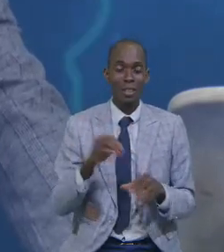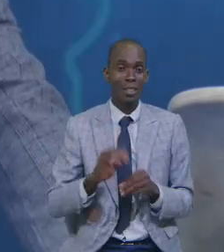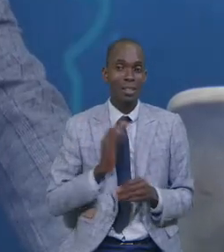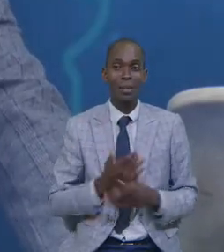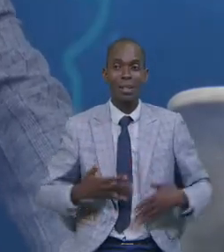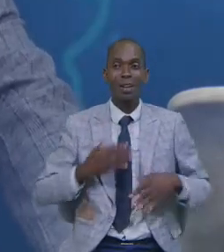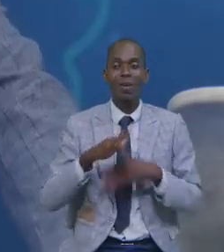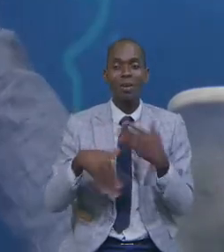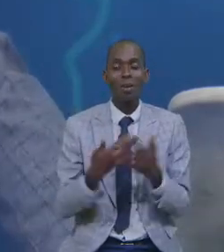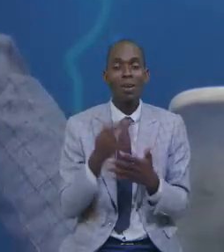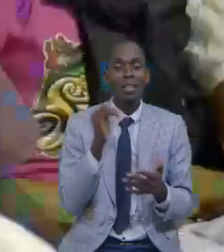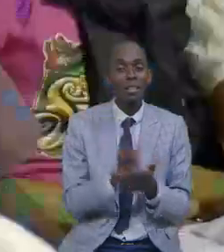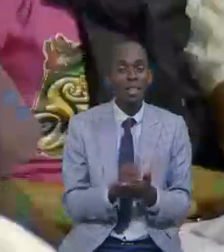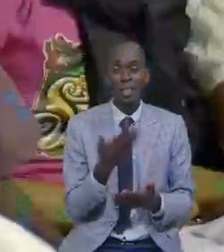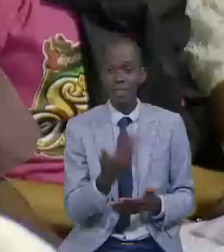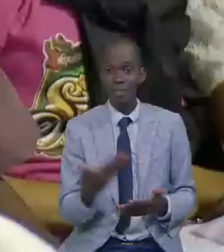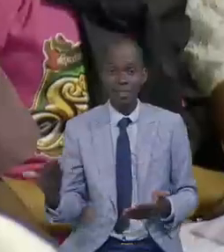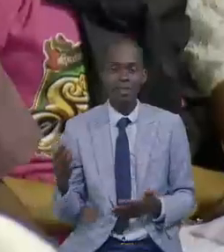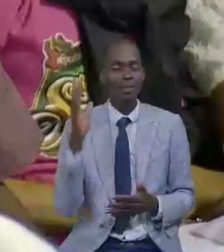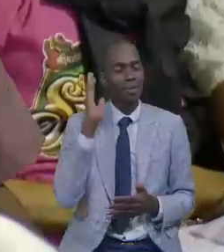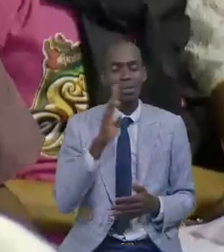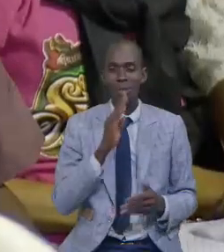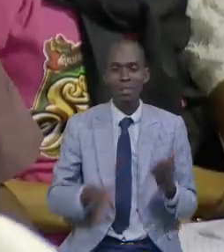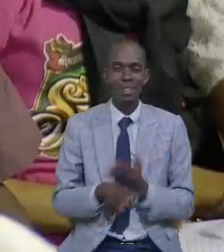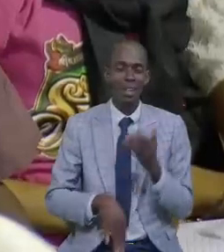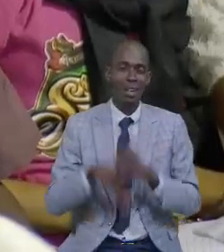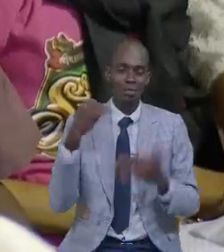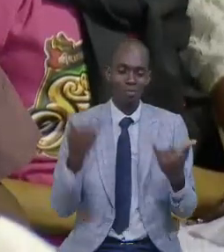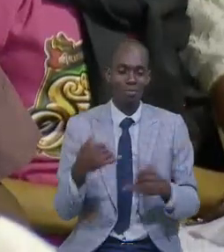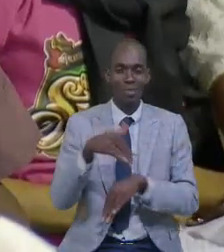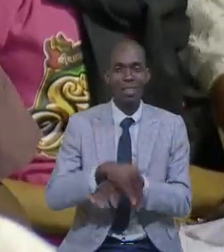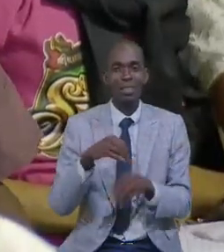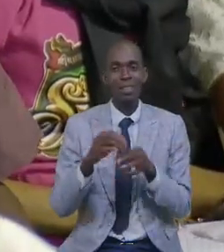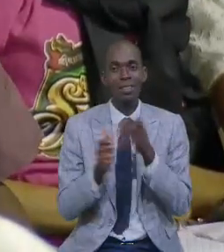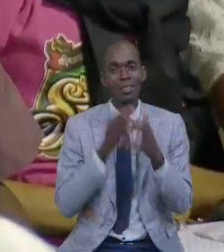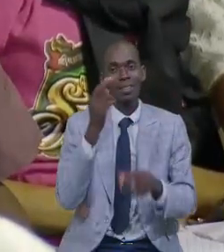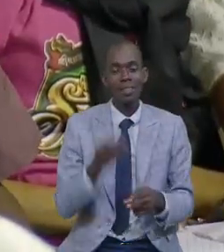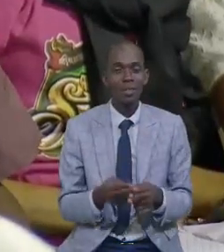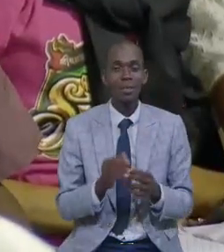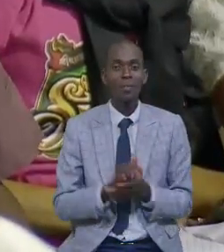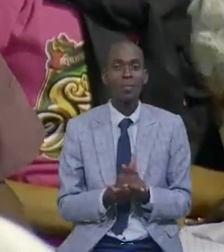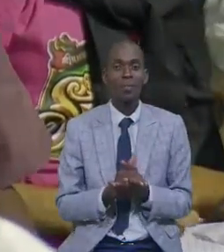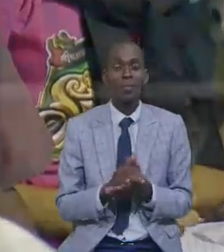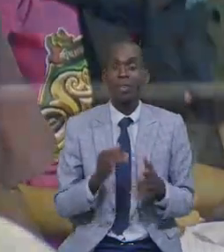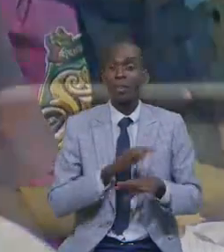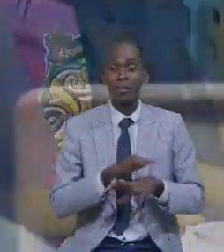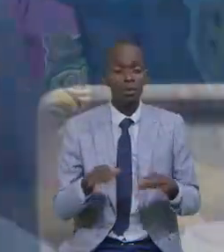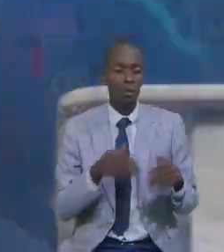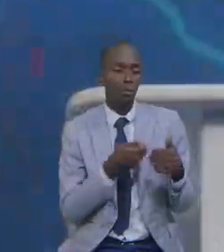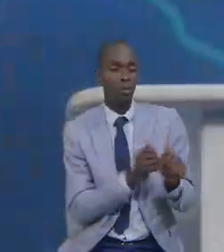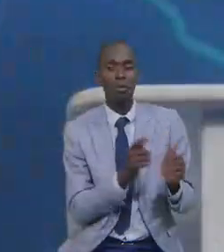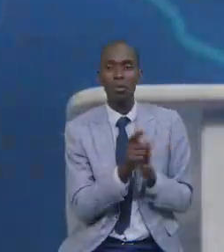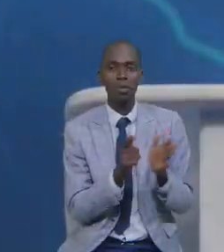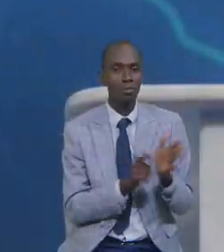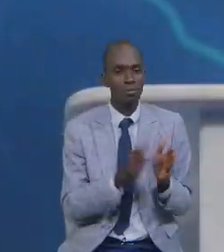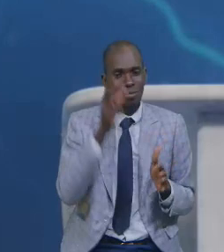foul, we're going to get away tonight. He doesn't, you know, he doesn't follow the rule. He doesn't